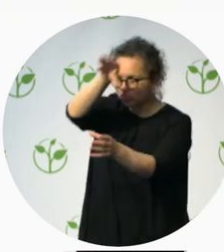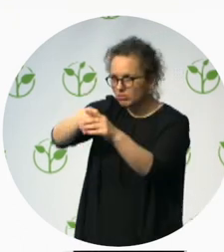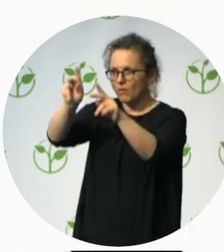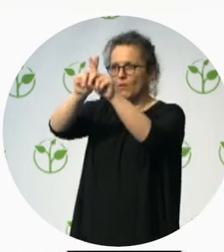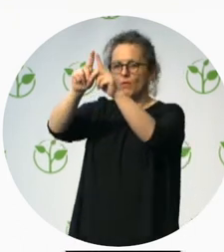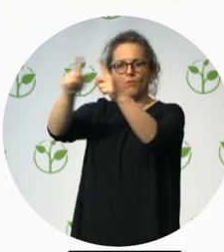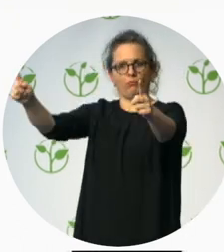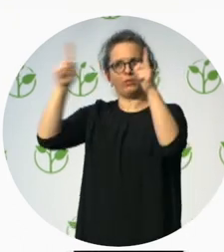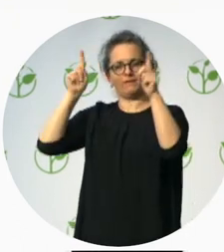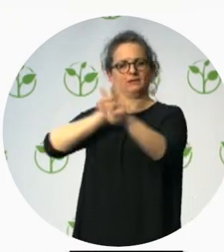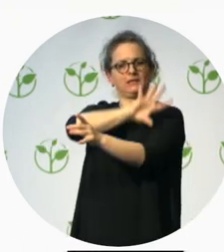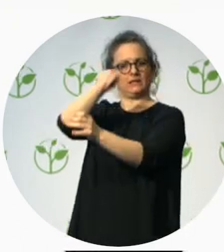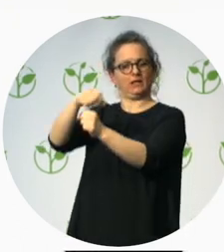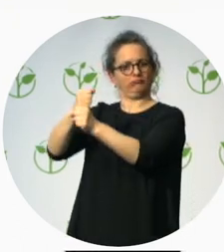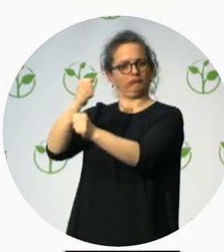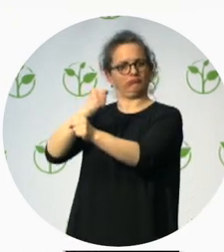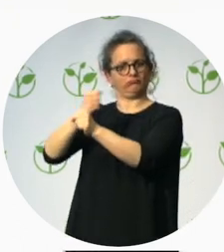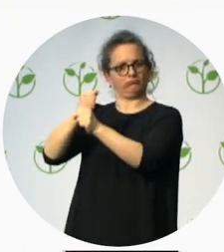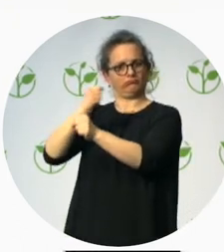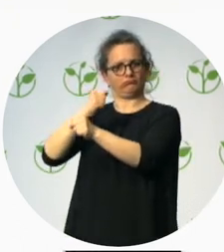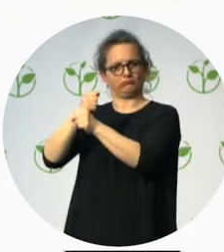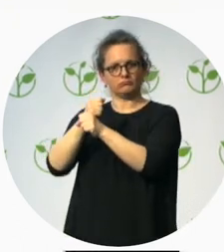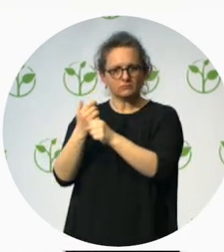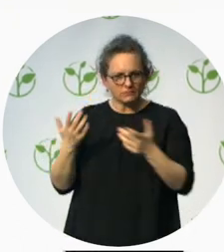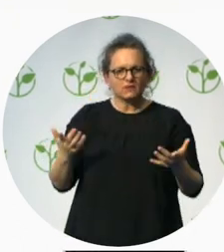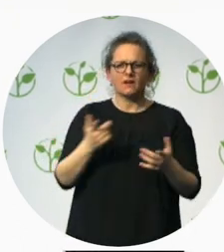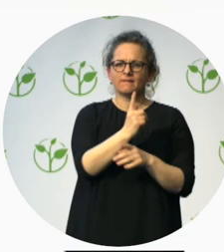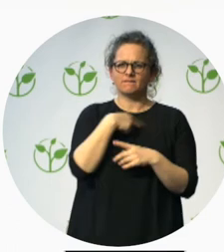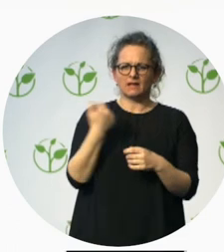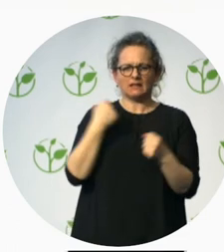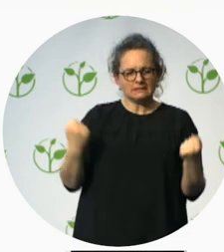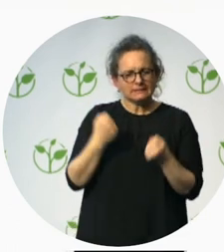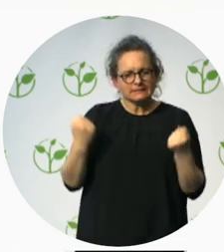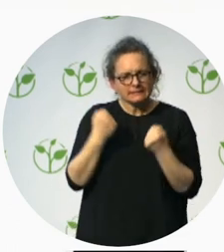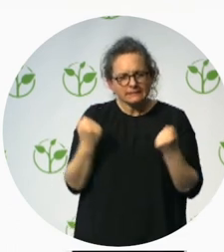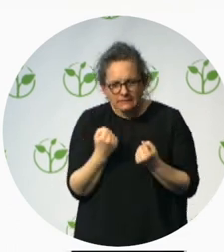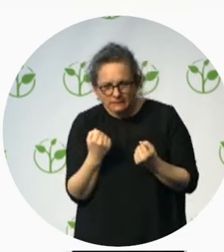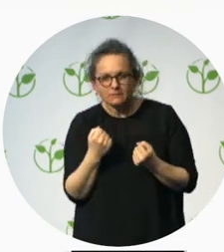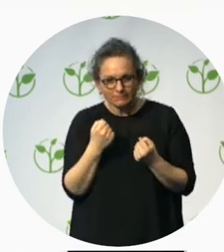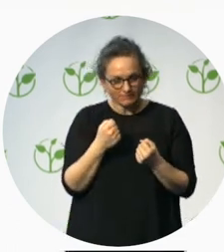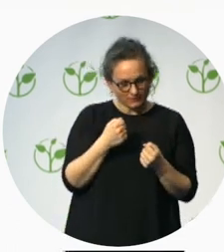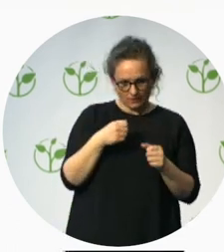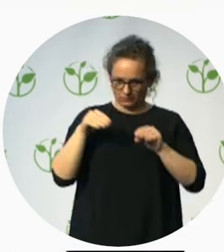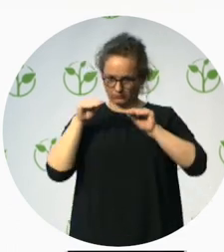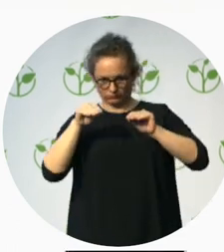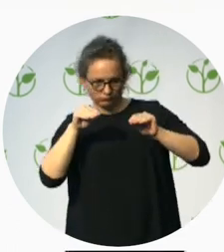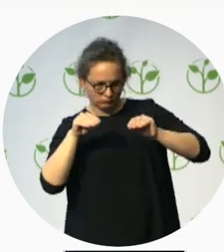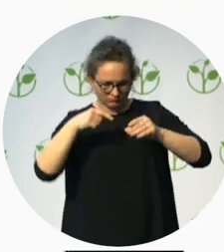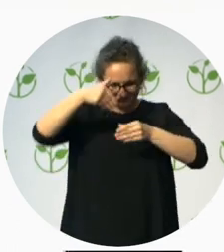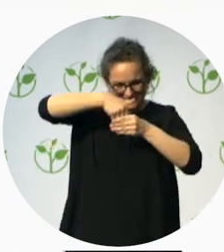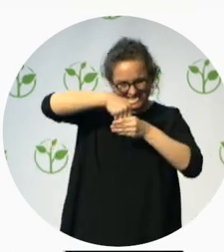adopt the courses of instruction so that the first 5 students with different forms